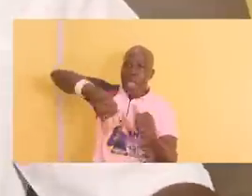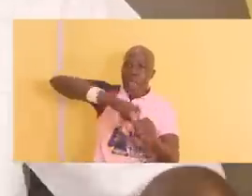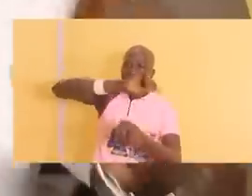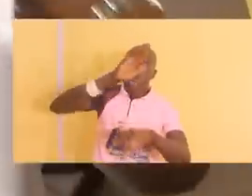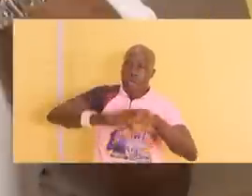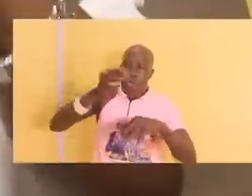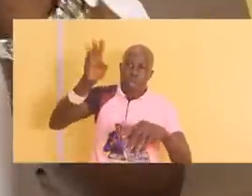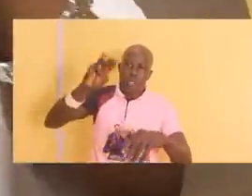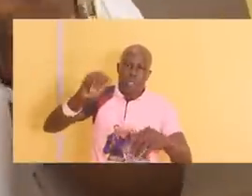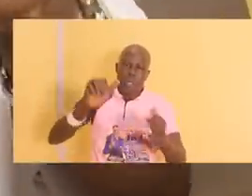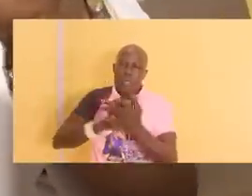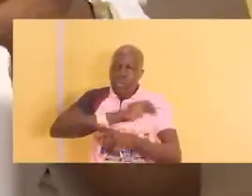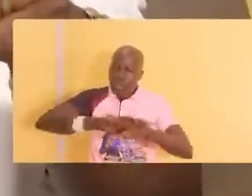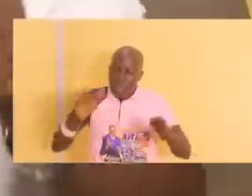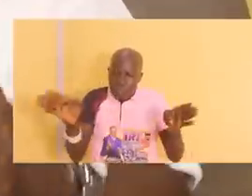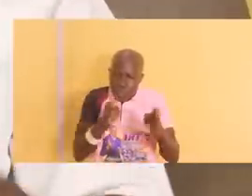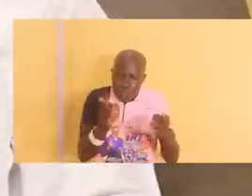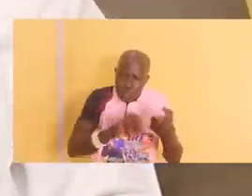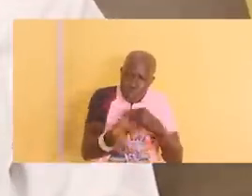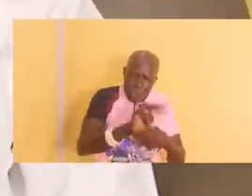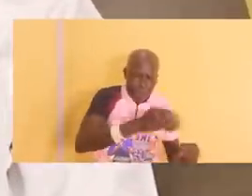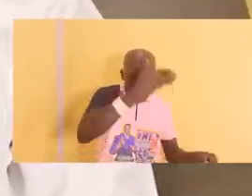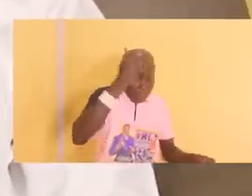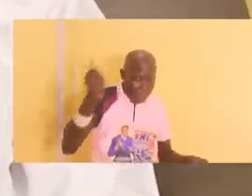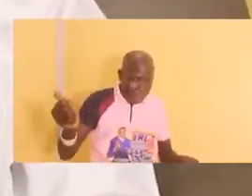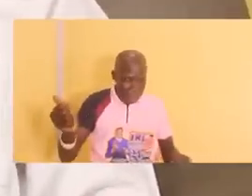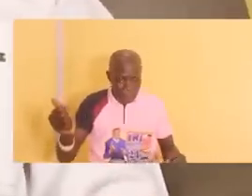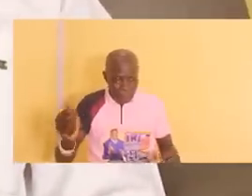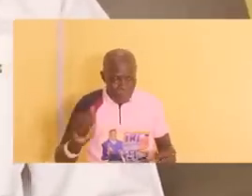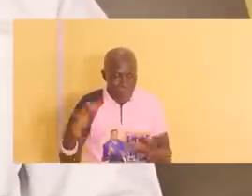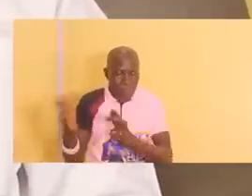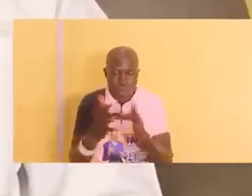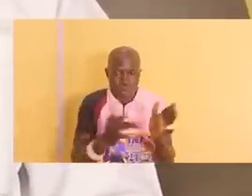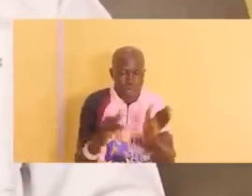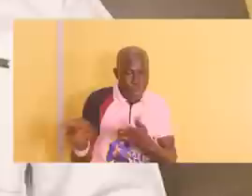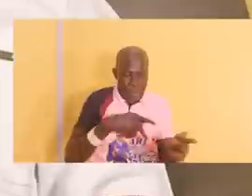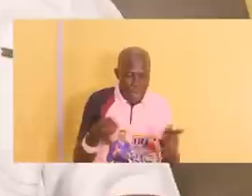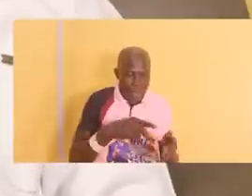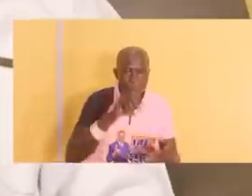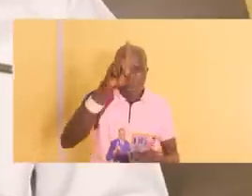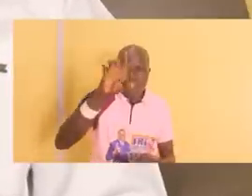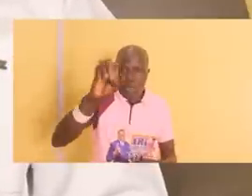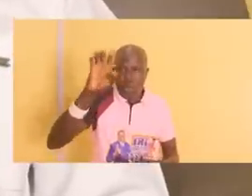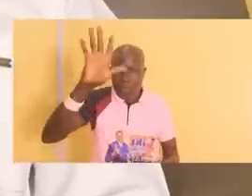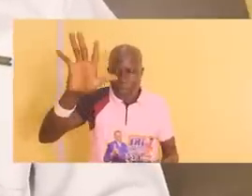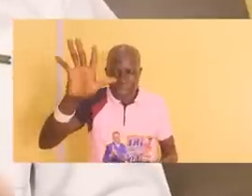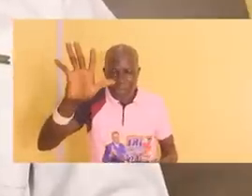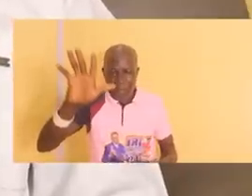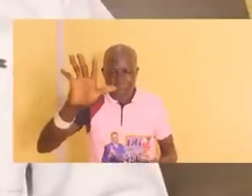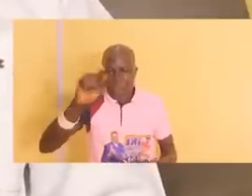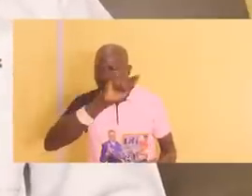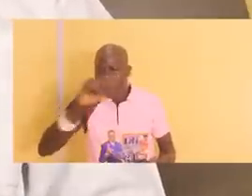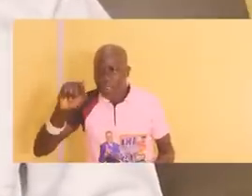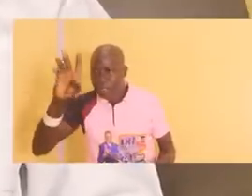wa na wa. Go move closer to them. Have you forgotten? Iwo ni Sam. The book of Sam is 105.